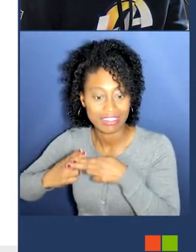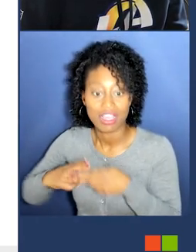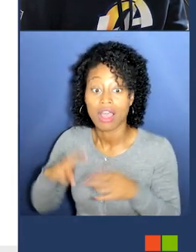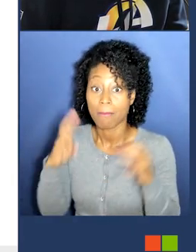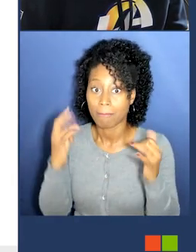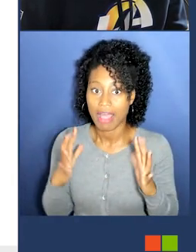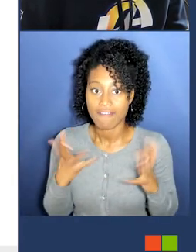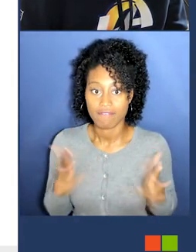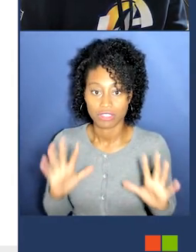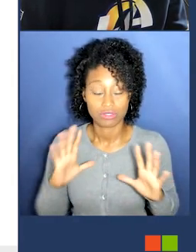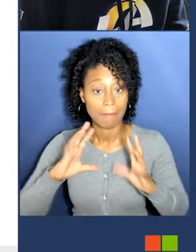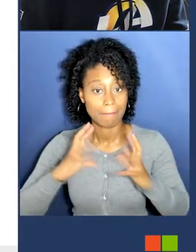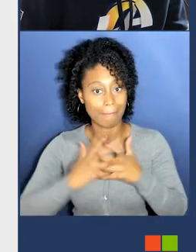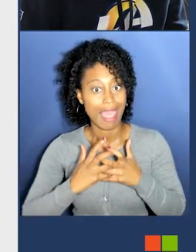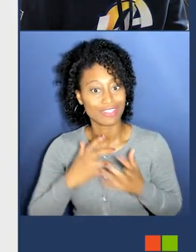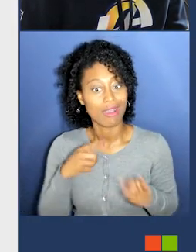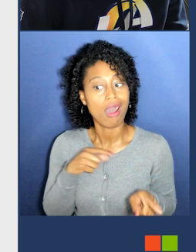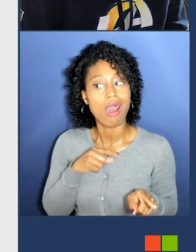the rules over here.